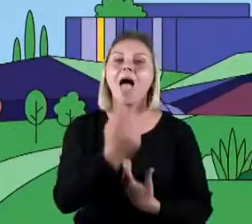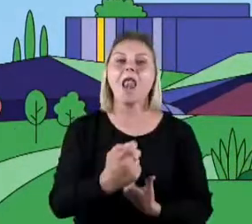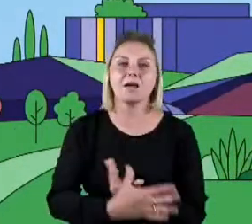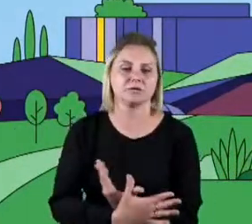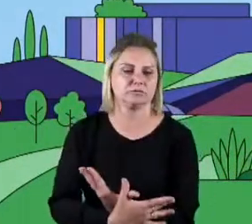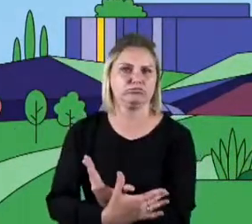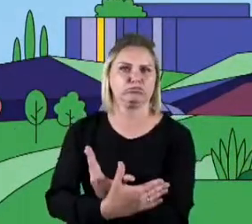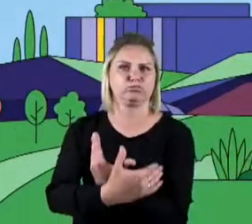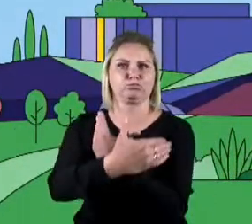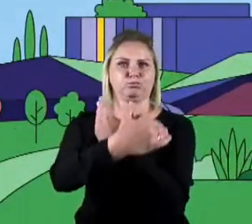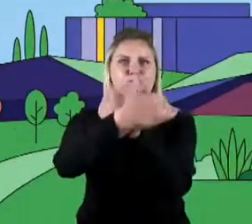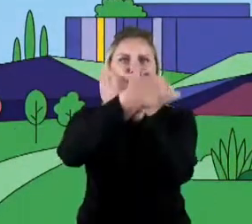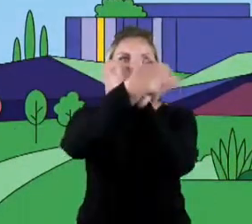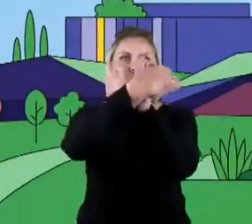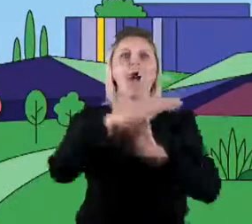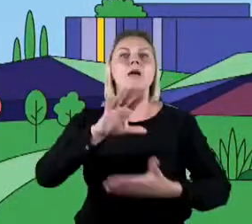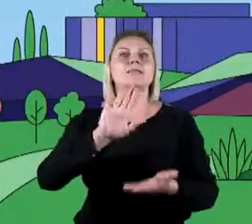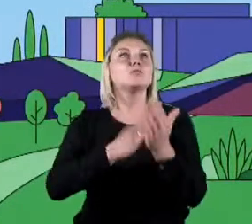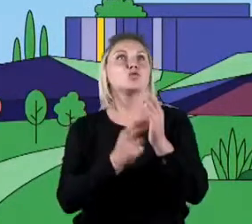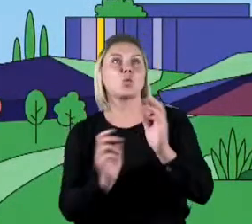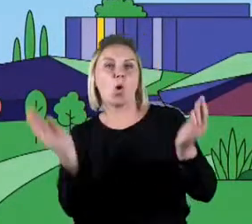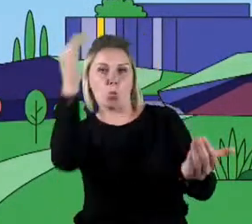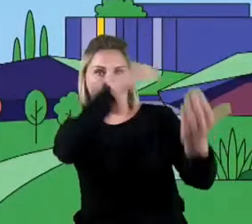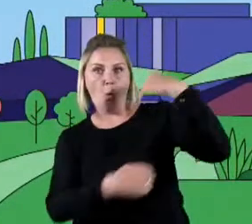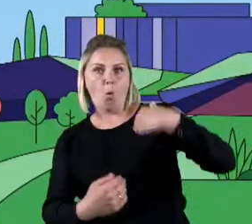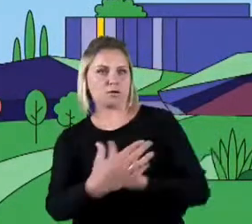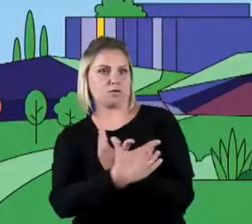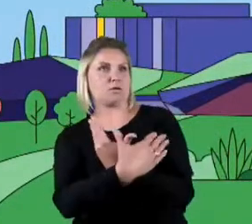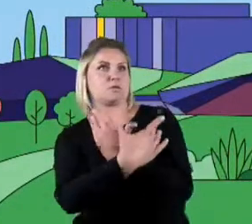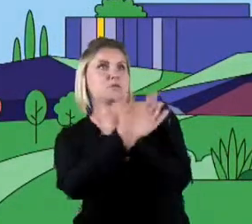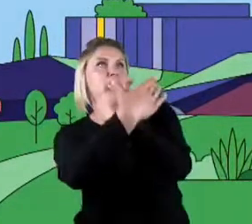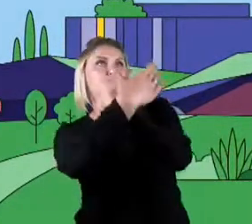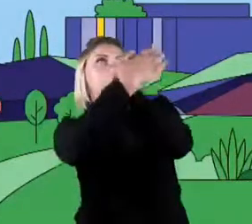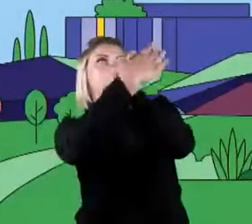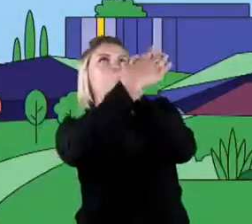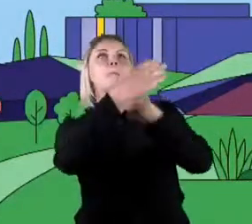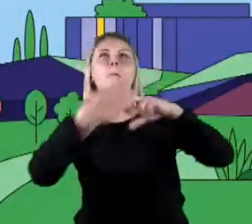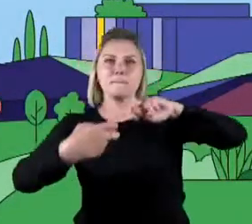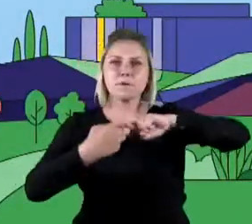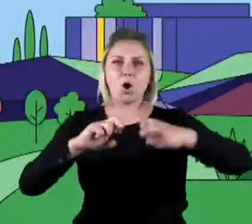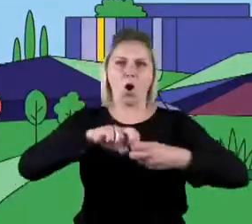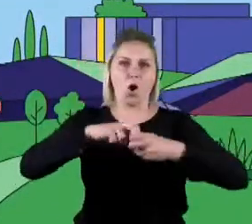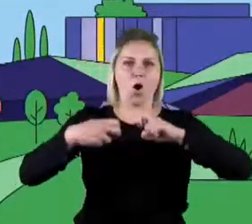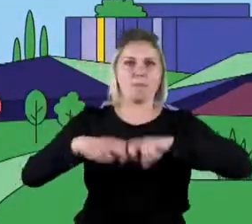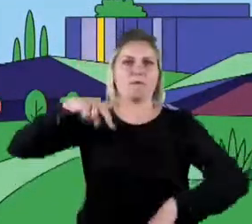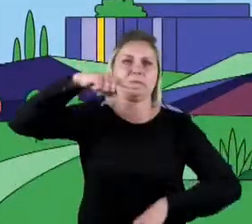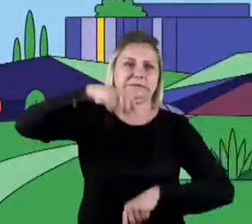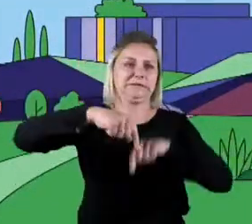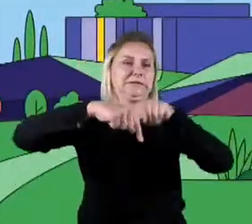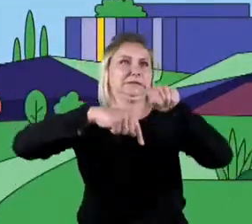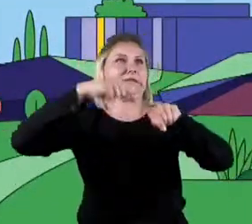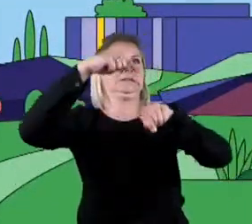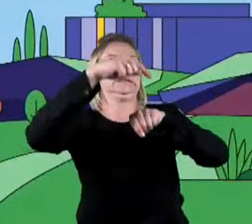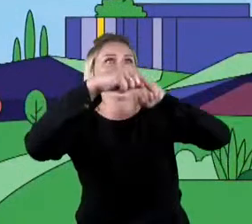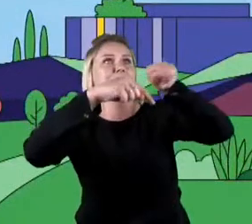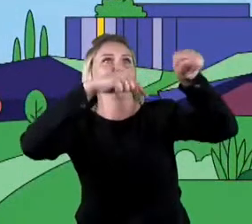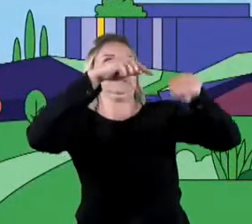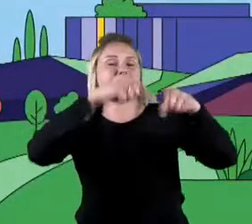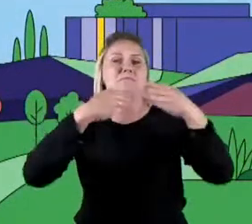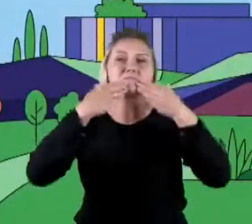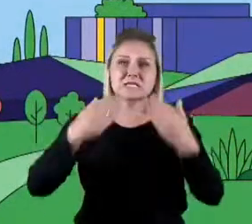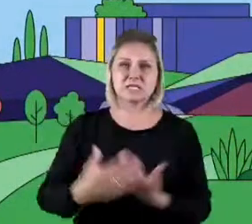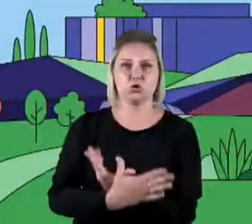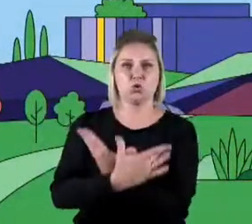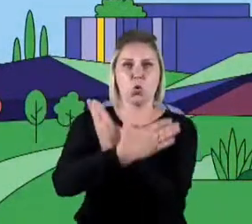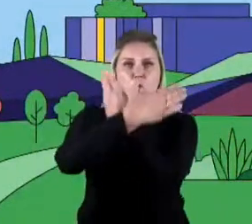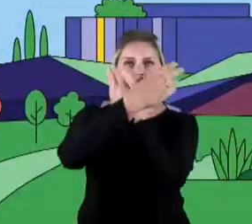stairs, public stairs, to get to these high areas high up where it's difficult to go due to the